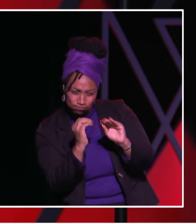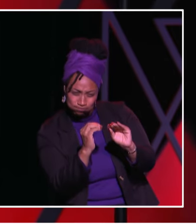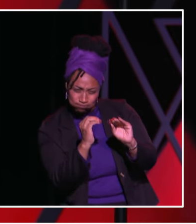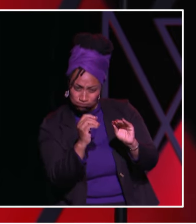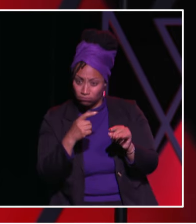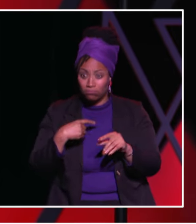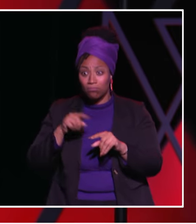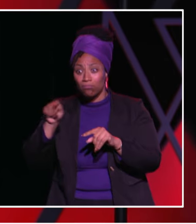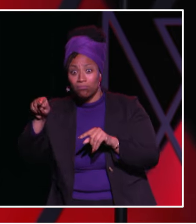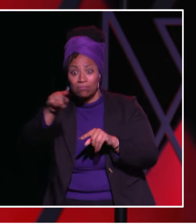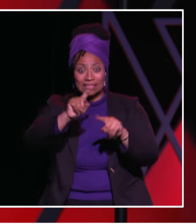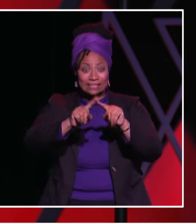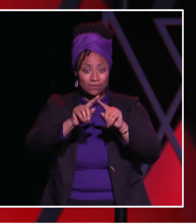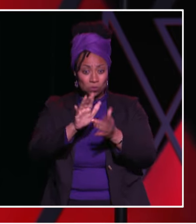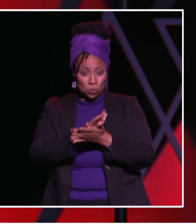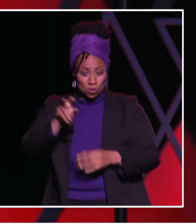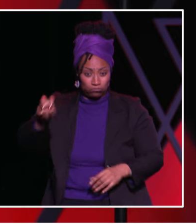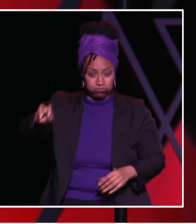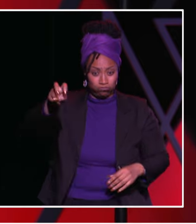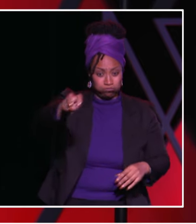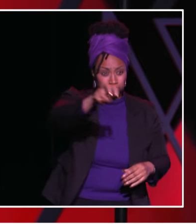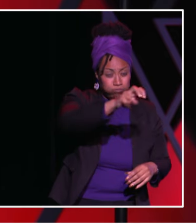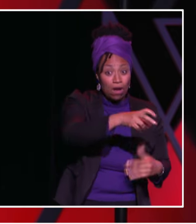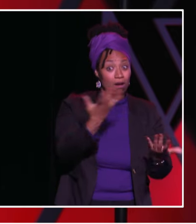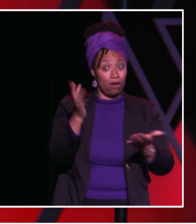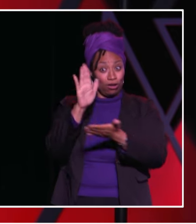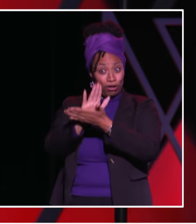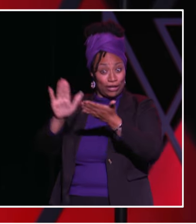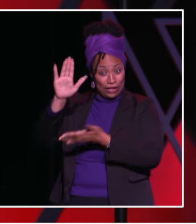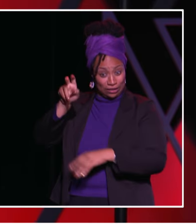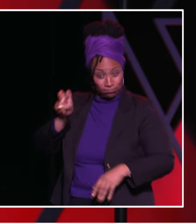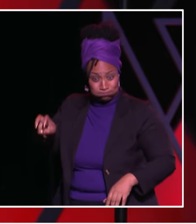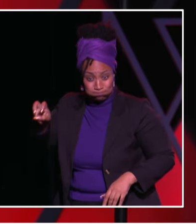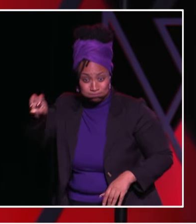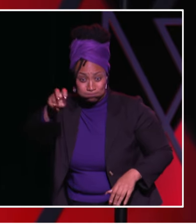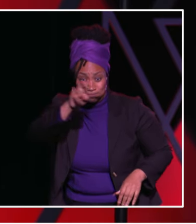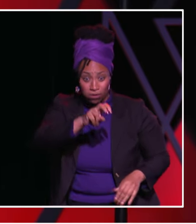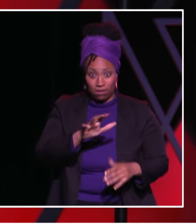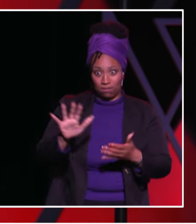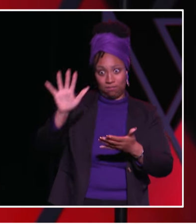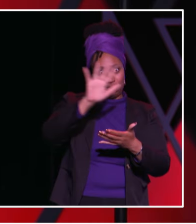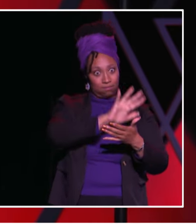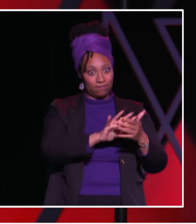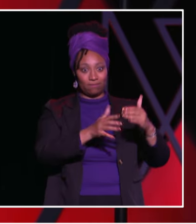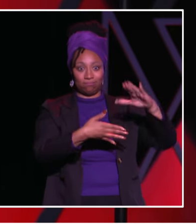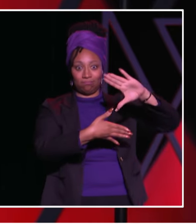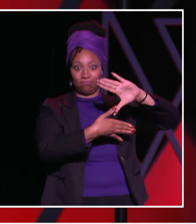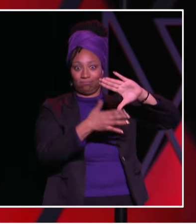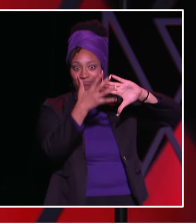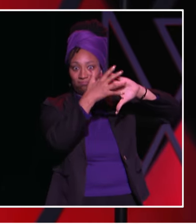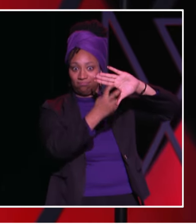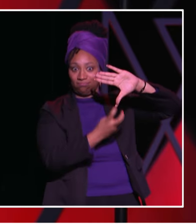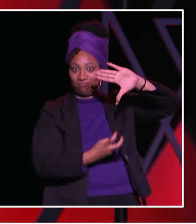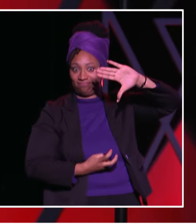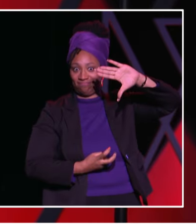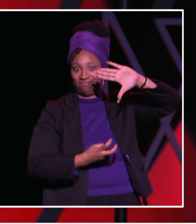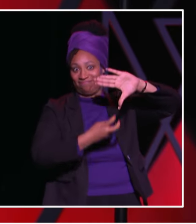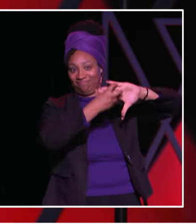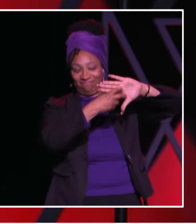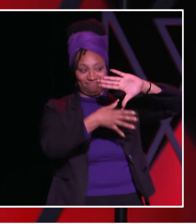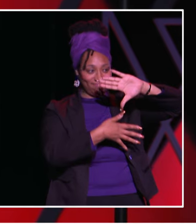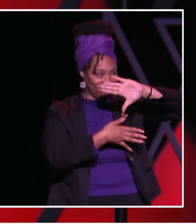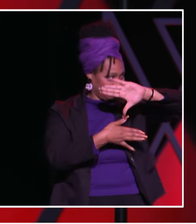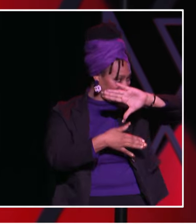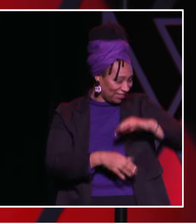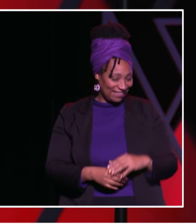America. I'm therefore thanking all of those individuals, organizations, and institutions who have generously